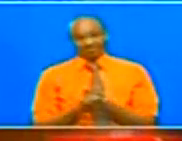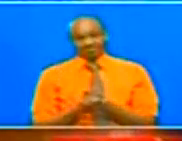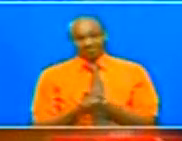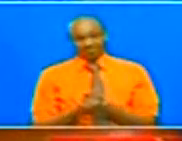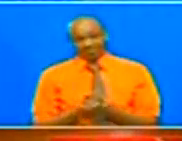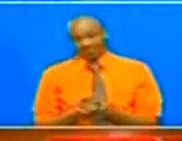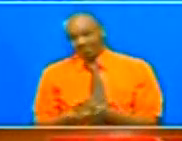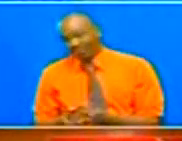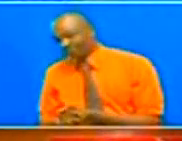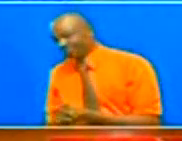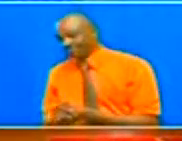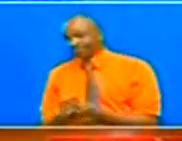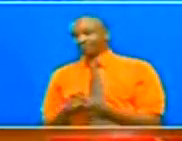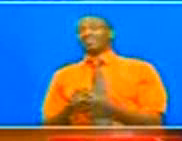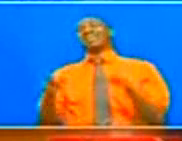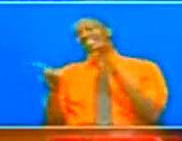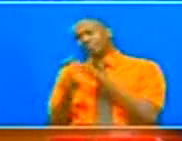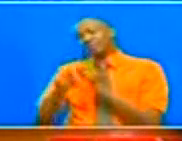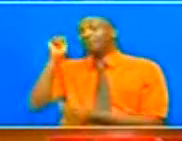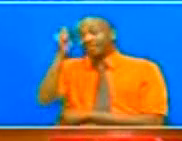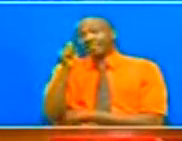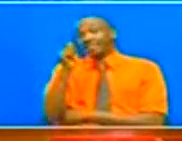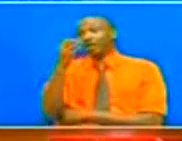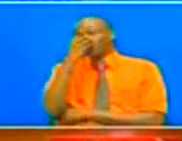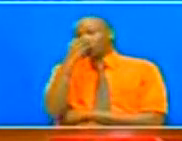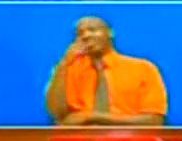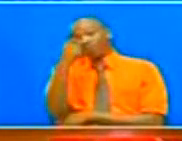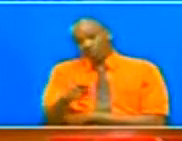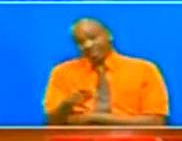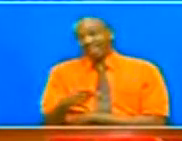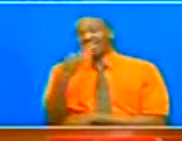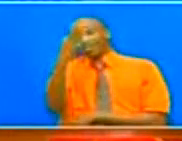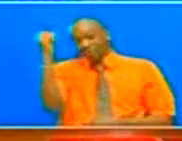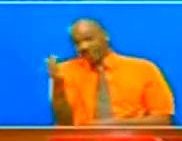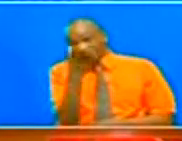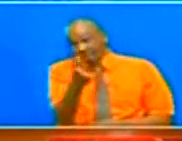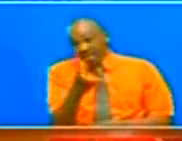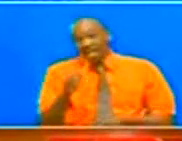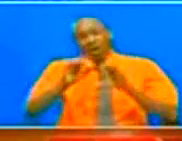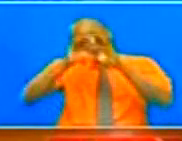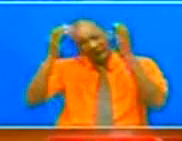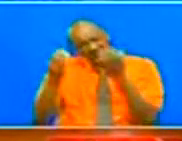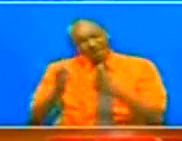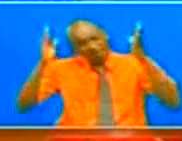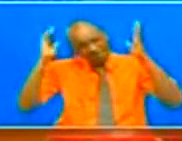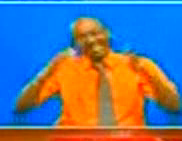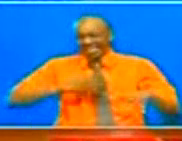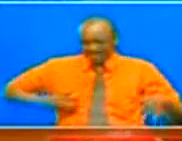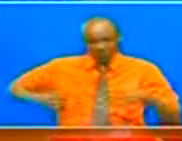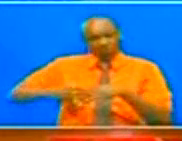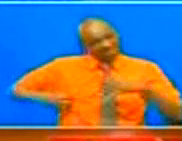Deputy President William Ruto, announced over the weekend that in 3 months' time, the world's largest refugee